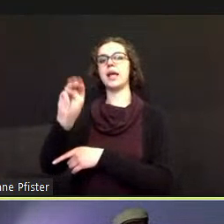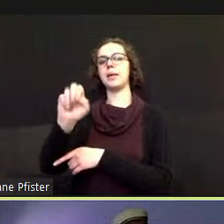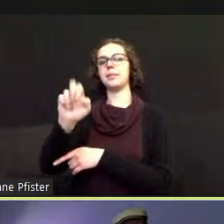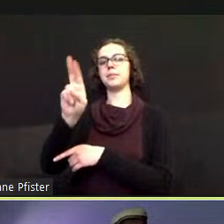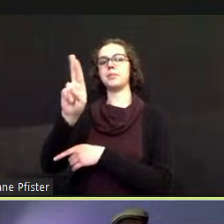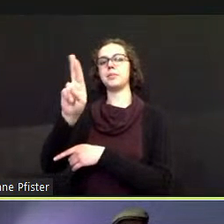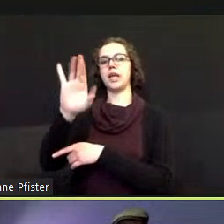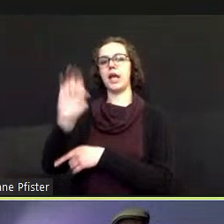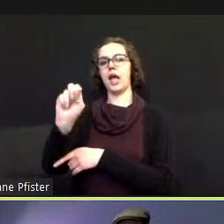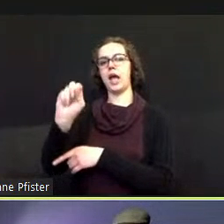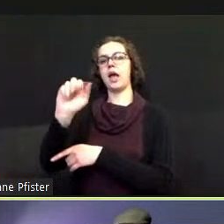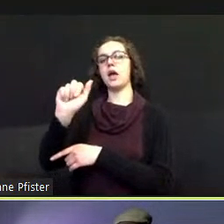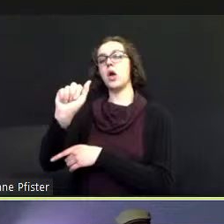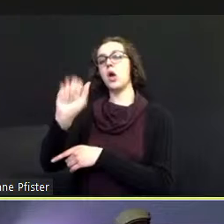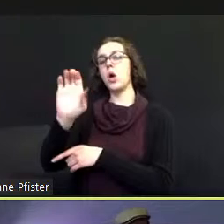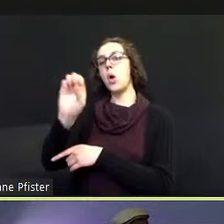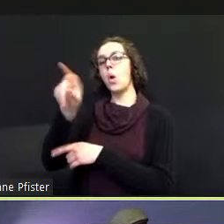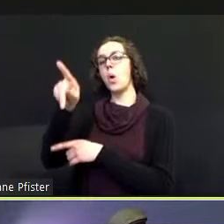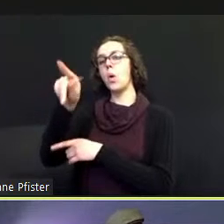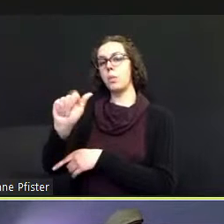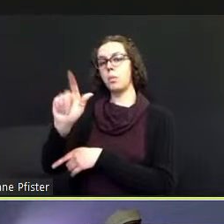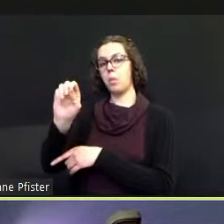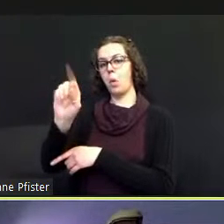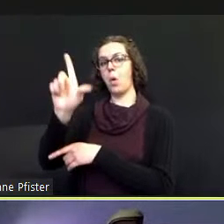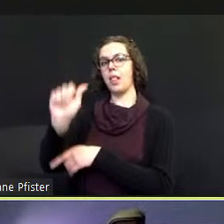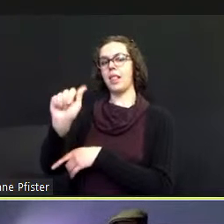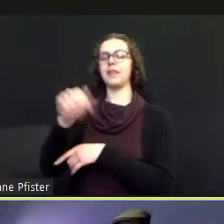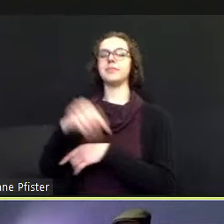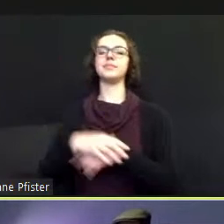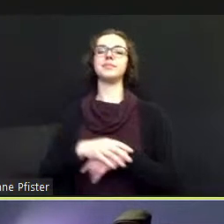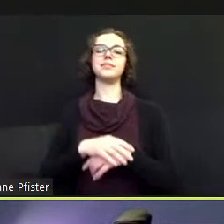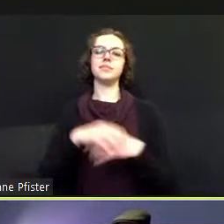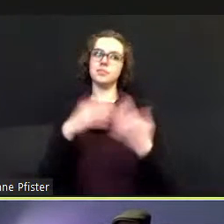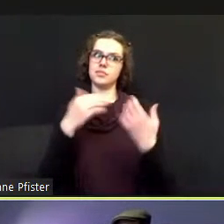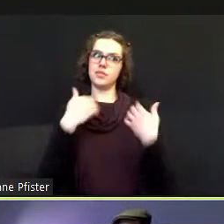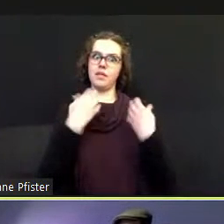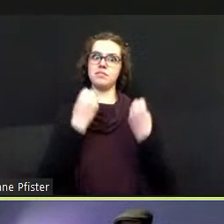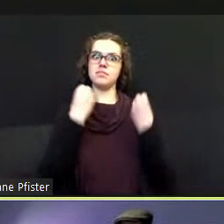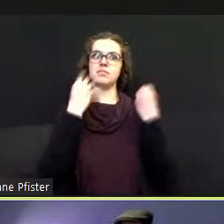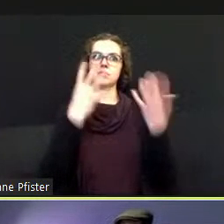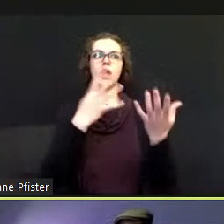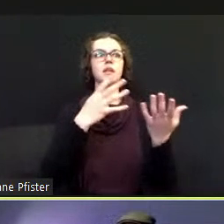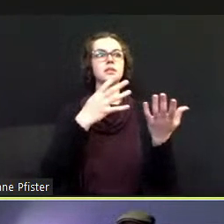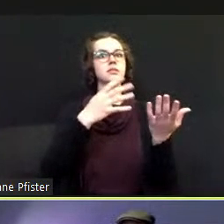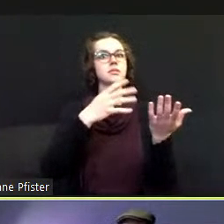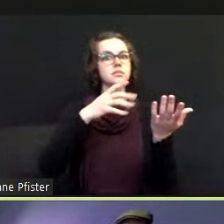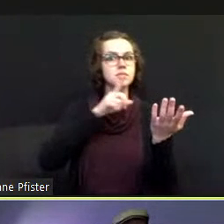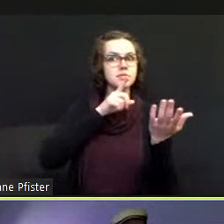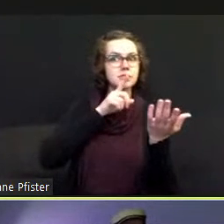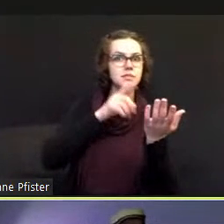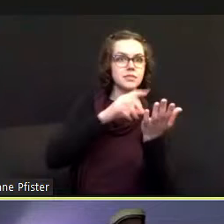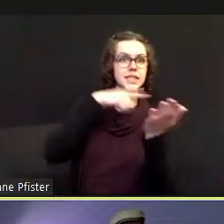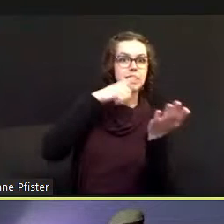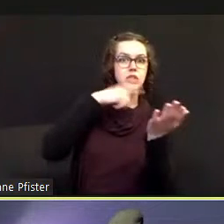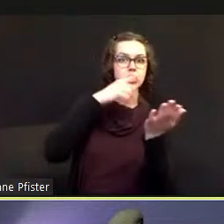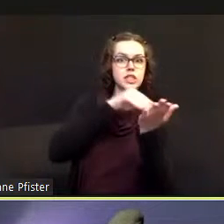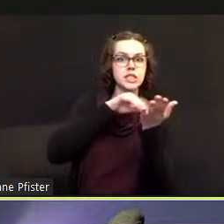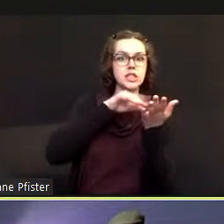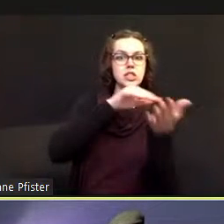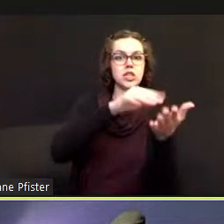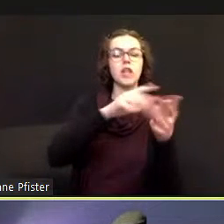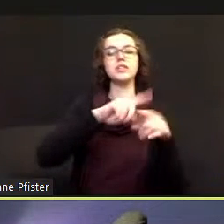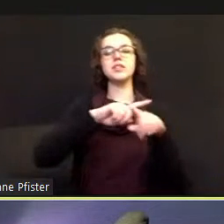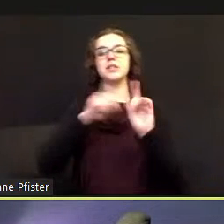to have deaf scholars. A few have come down often for comparative experiences, but not really getting solidly entrenched